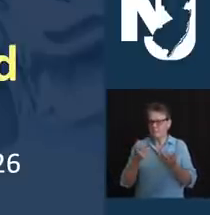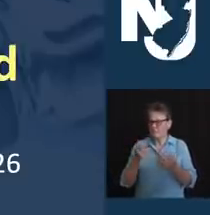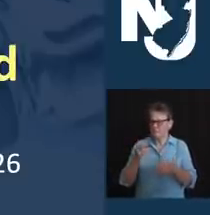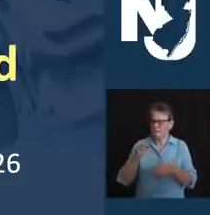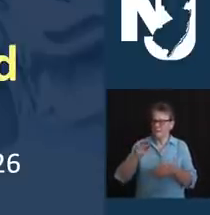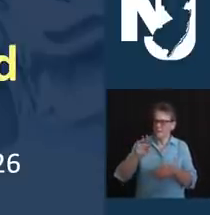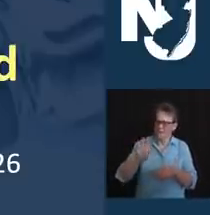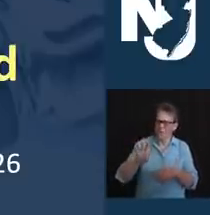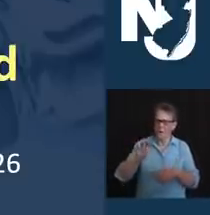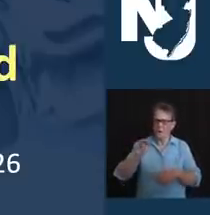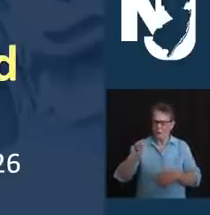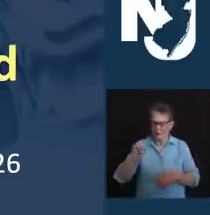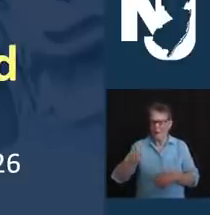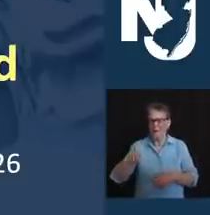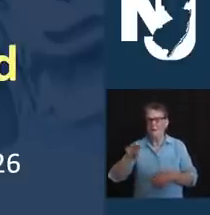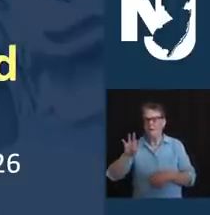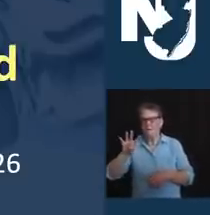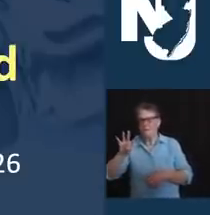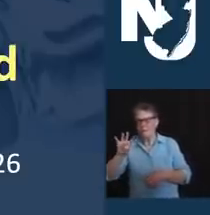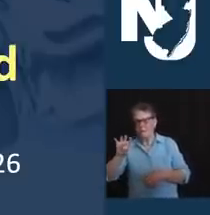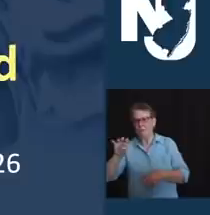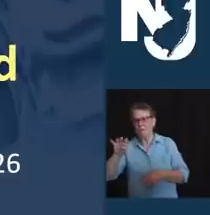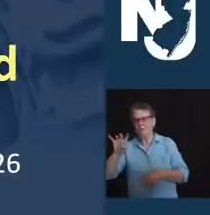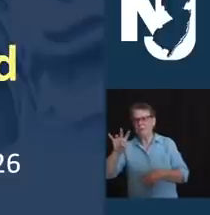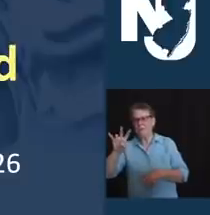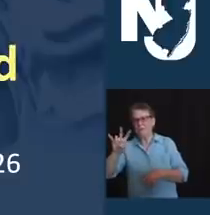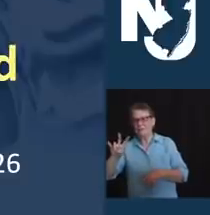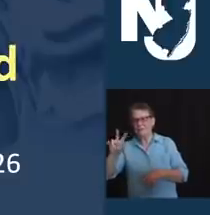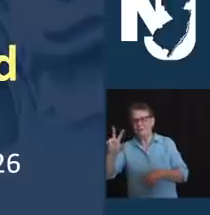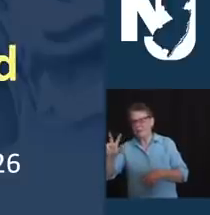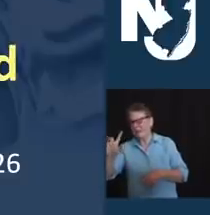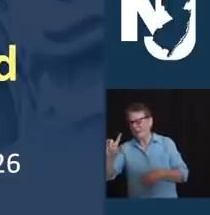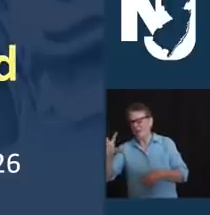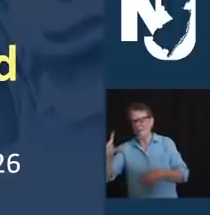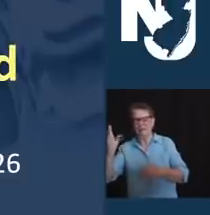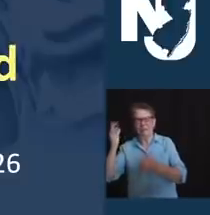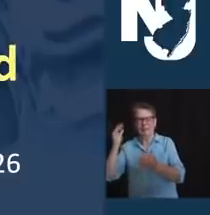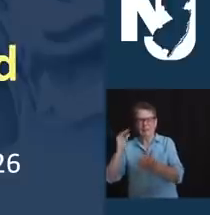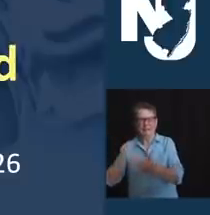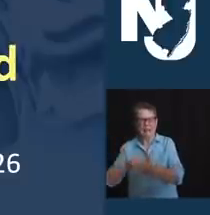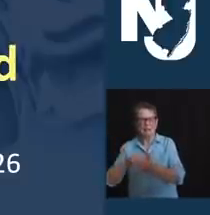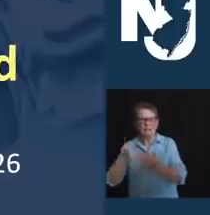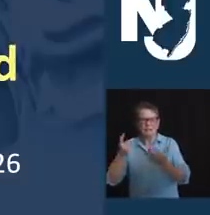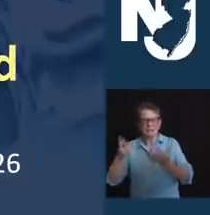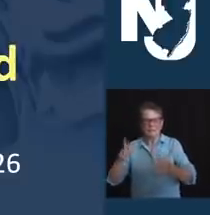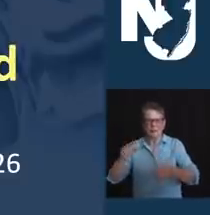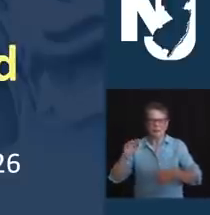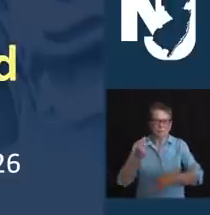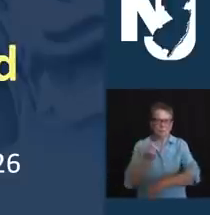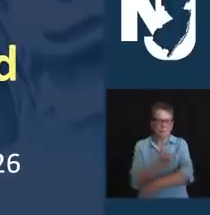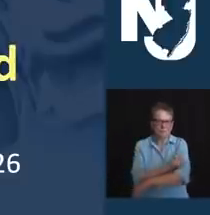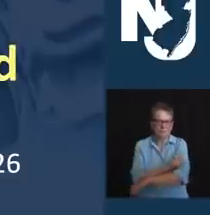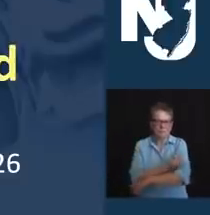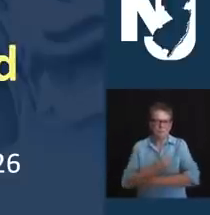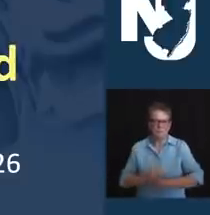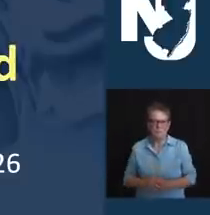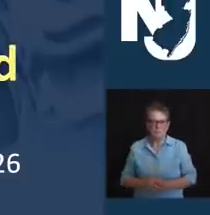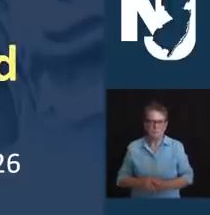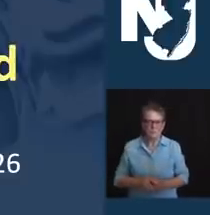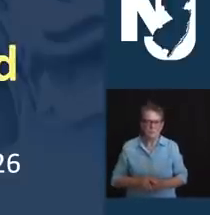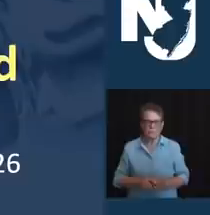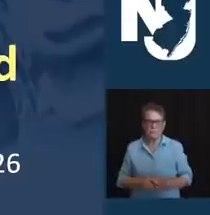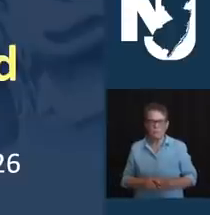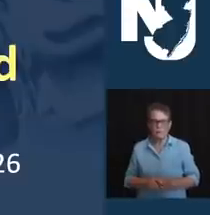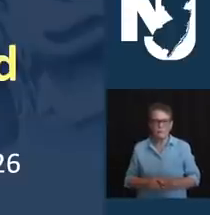4,081,059 are fully vaccinated, which is great news. Operation Jersey Summer is in full swing. As Judy